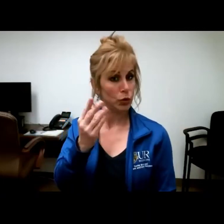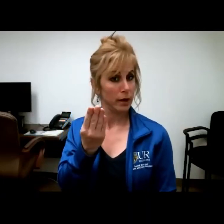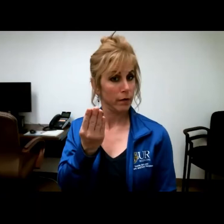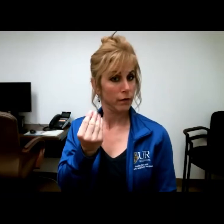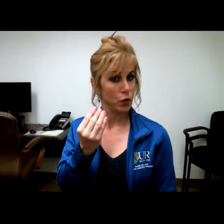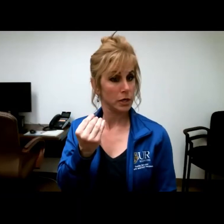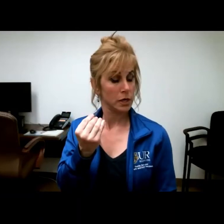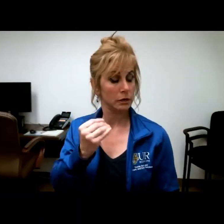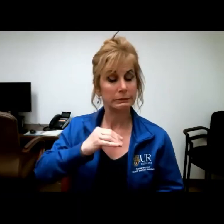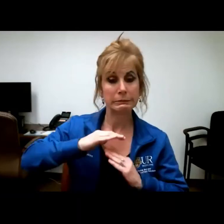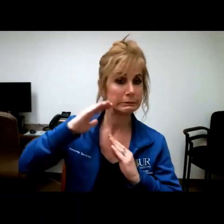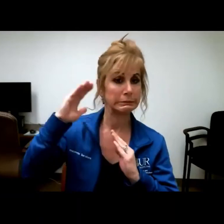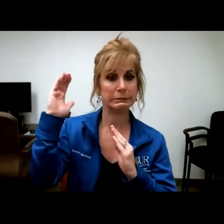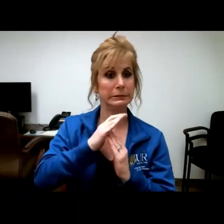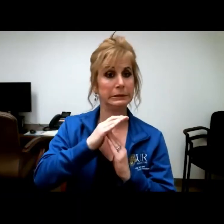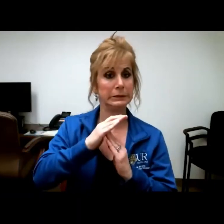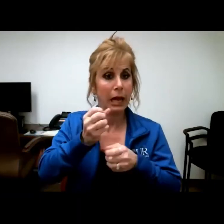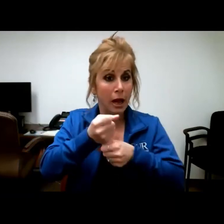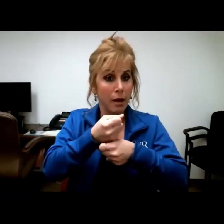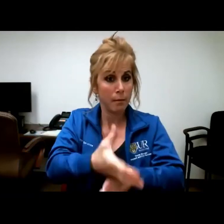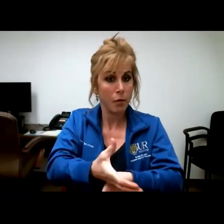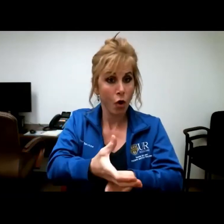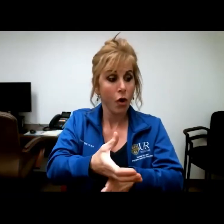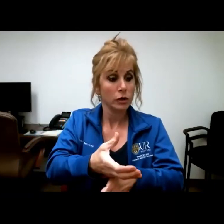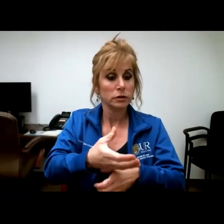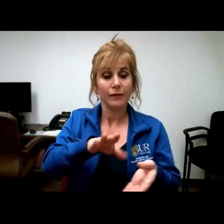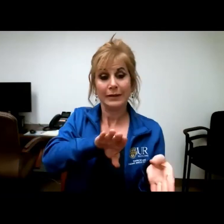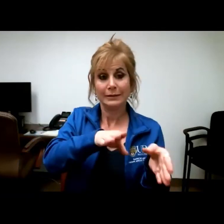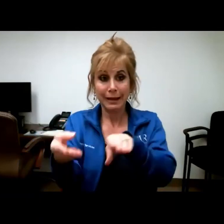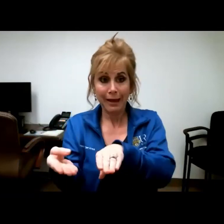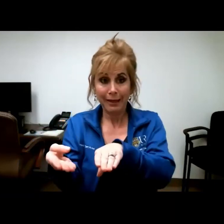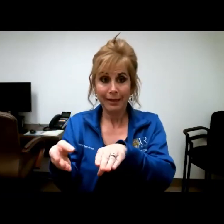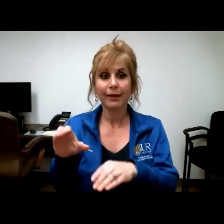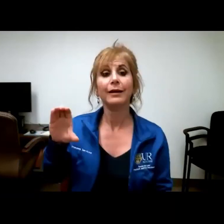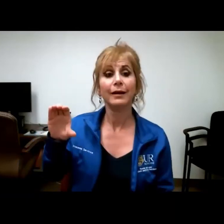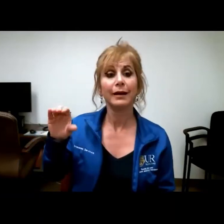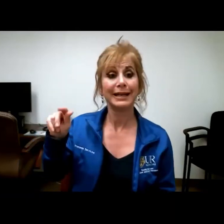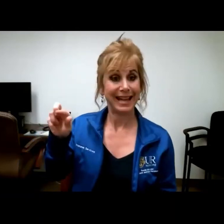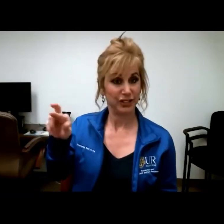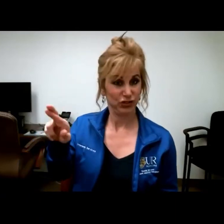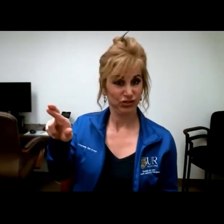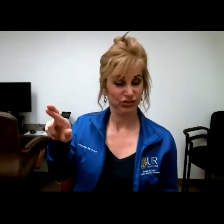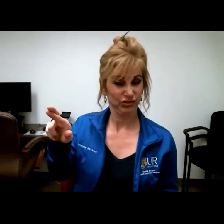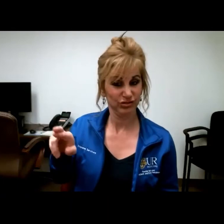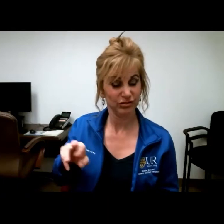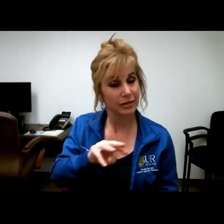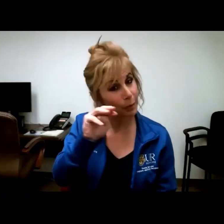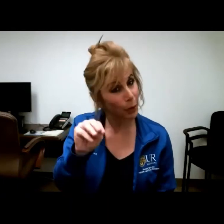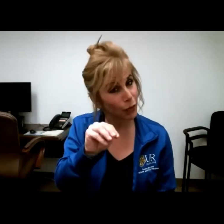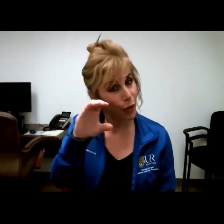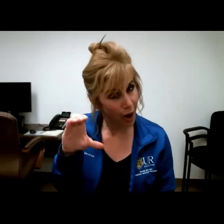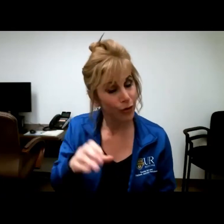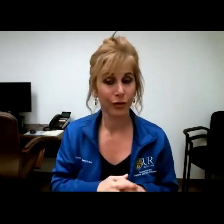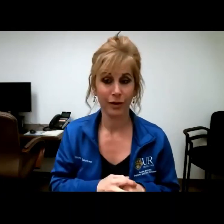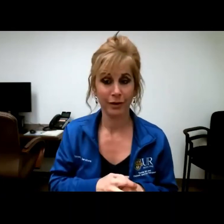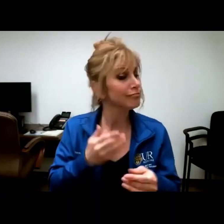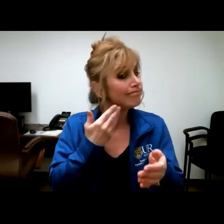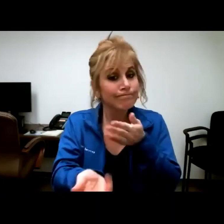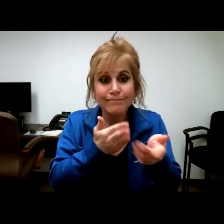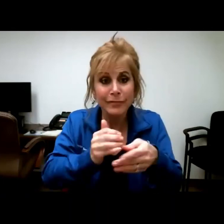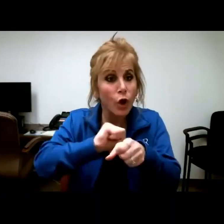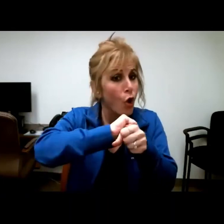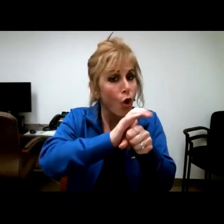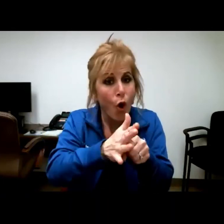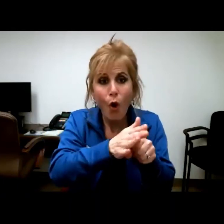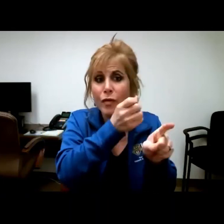Just prior to the COVID outbreak in 2019, the leading cause of death in Monroe County was cancer.